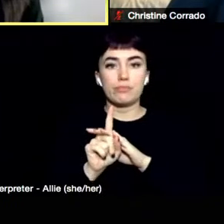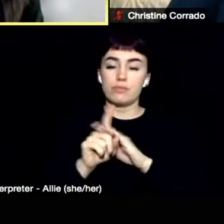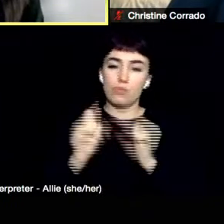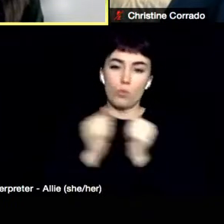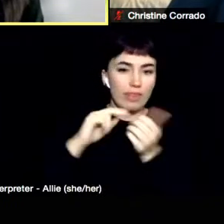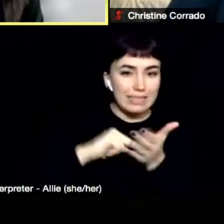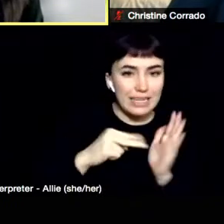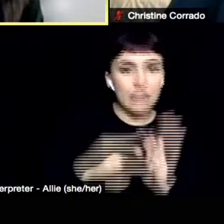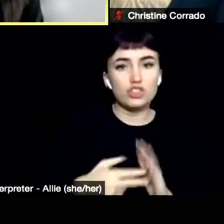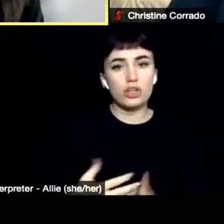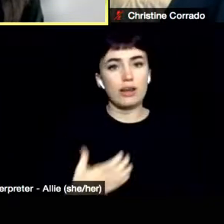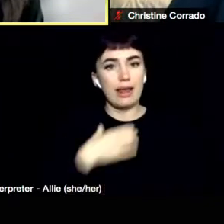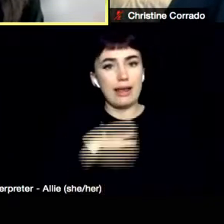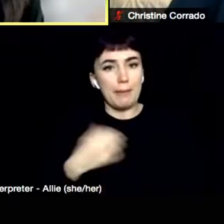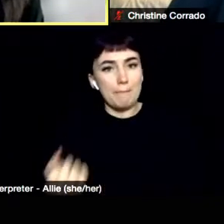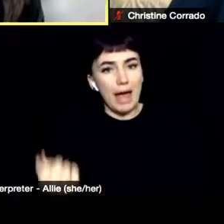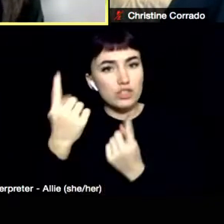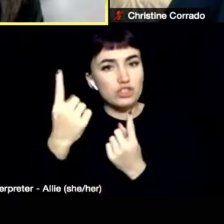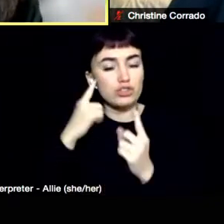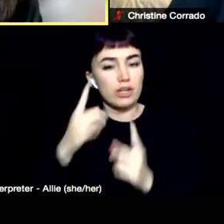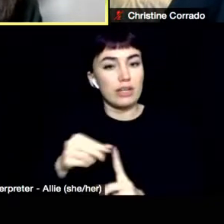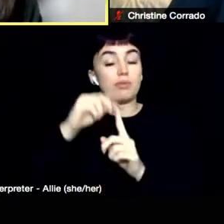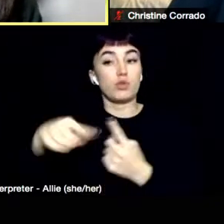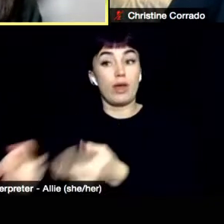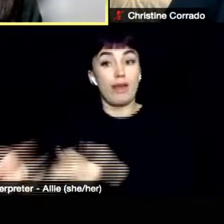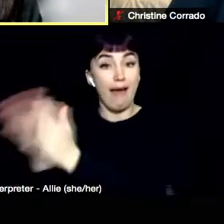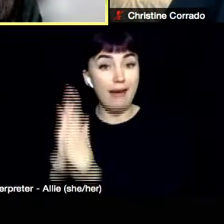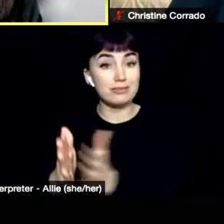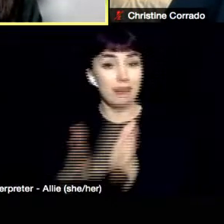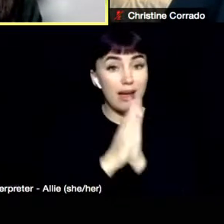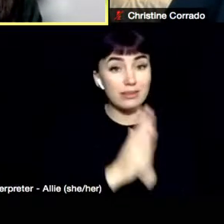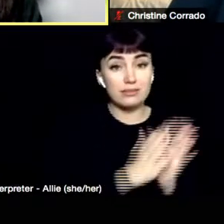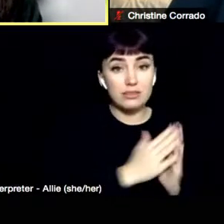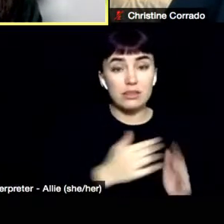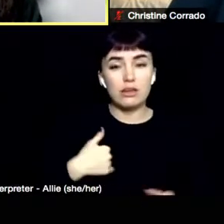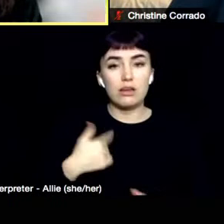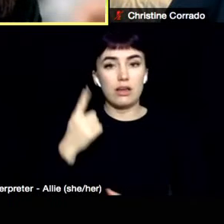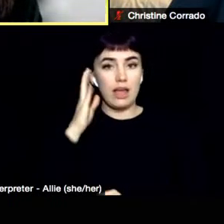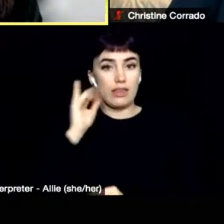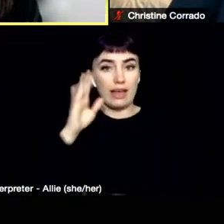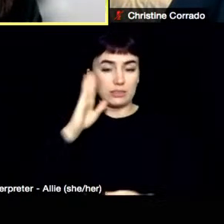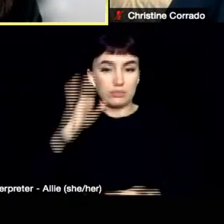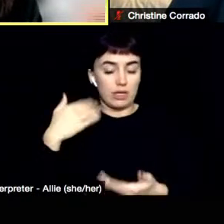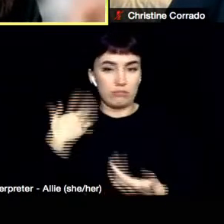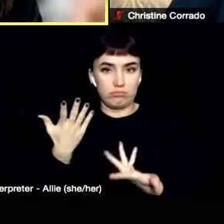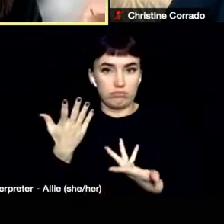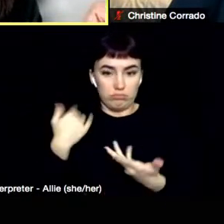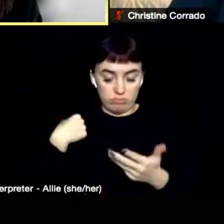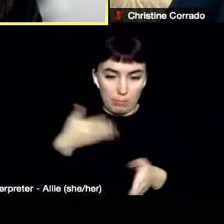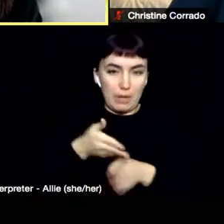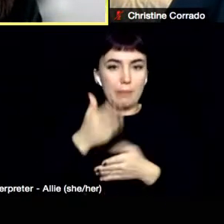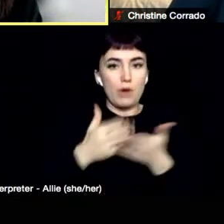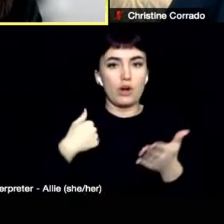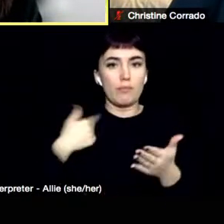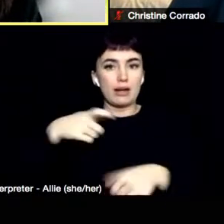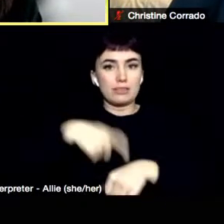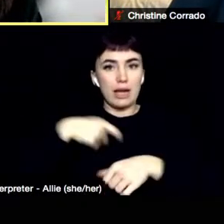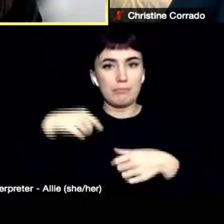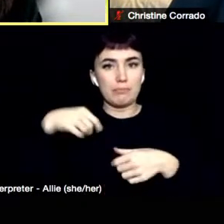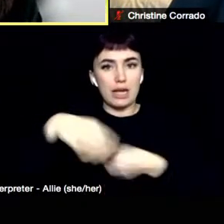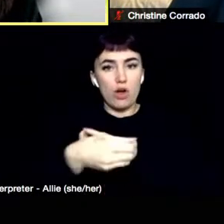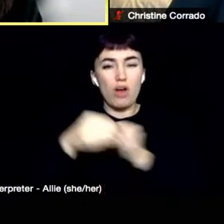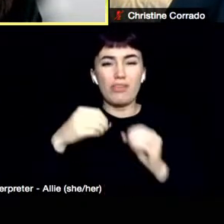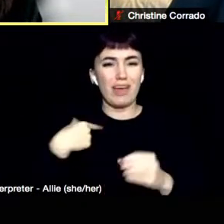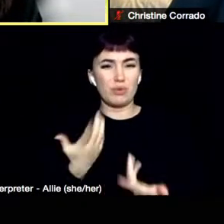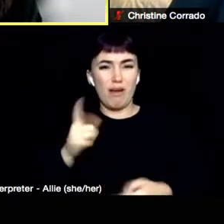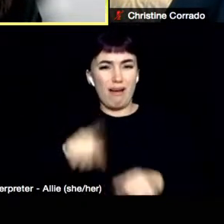compassion, especially when asked. And it has been a hallmark of my tenure in office. That's why it's unfathomable to me that